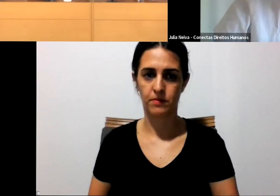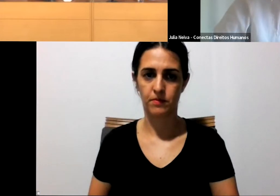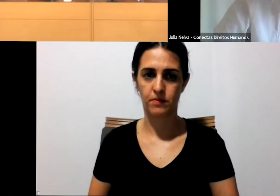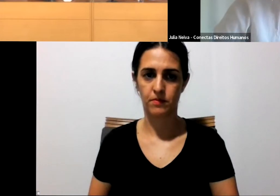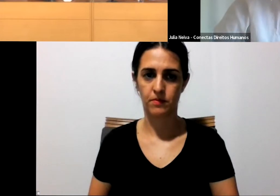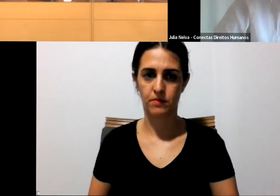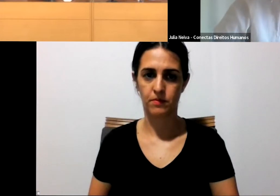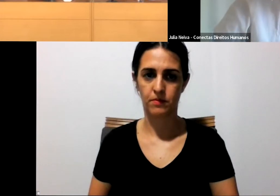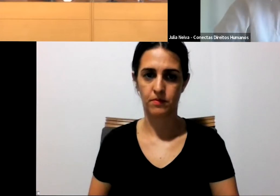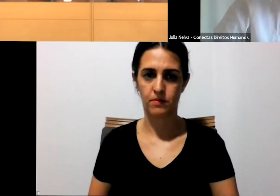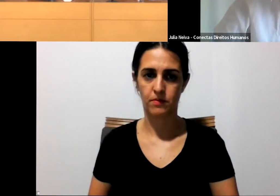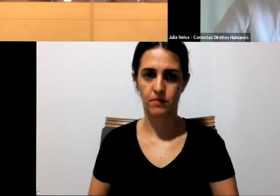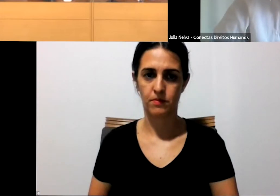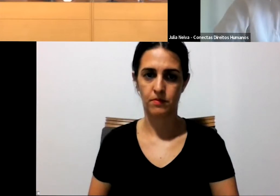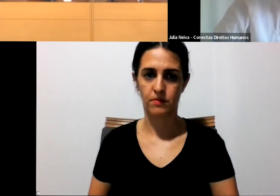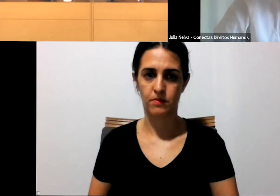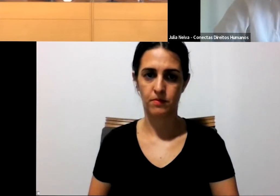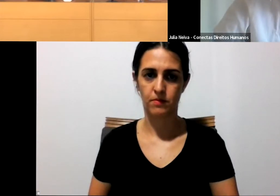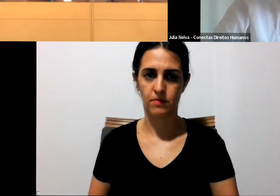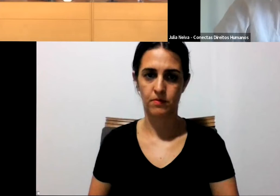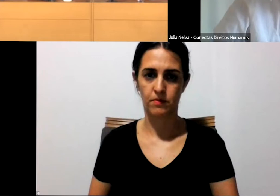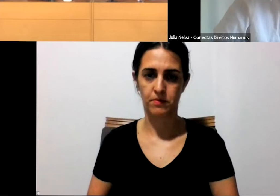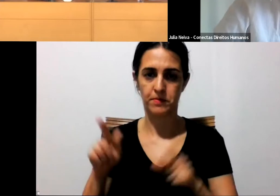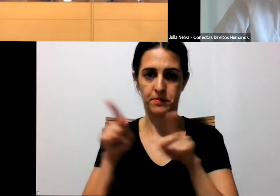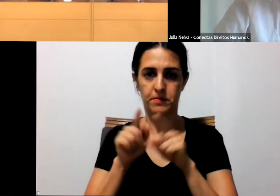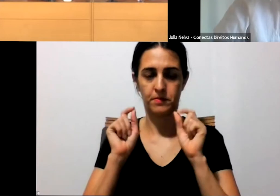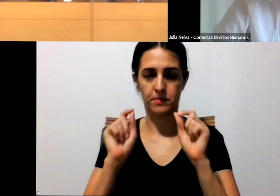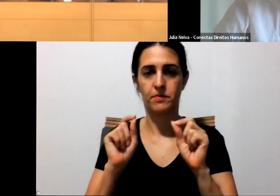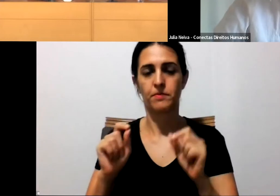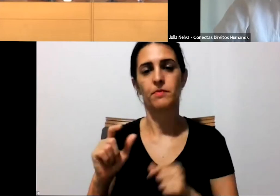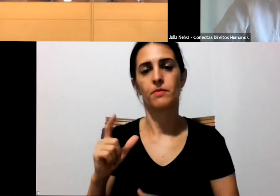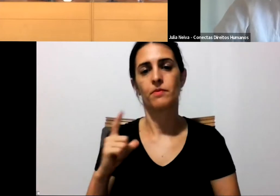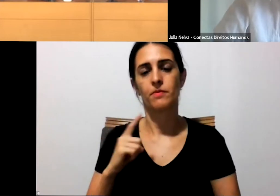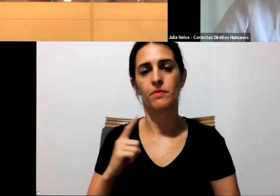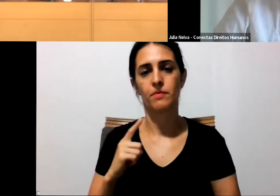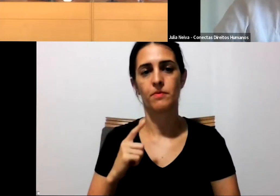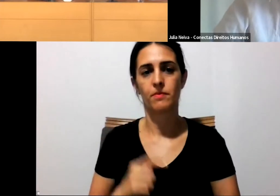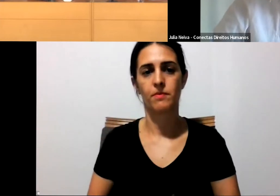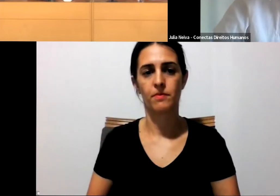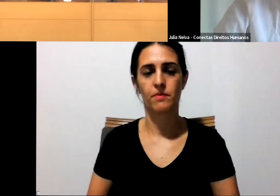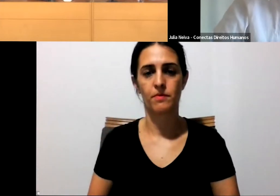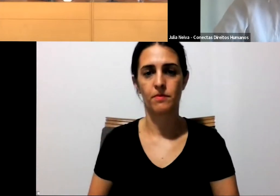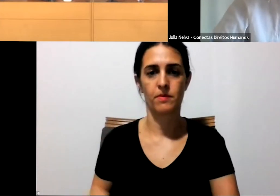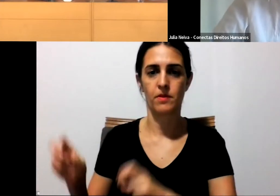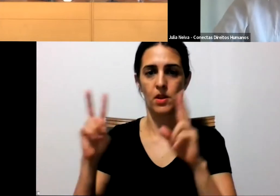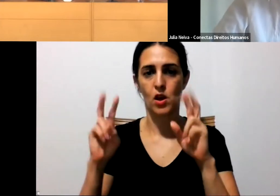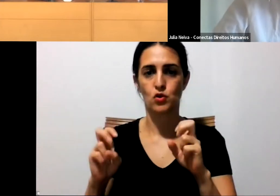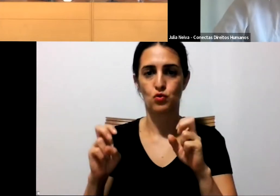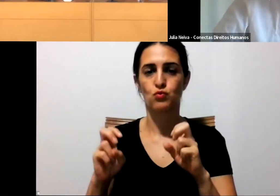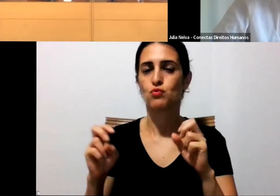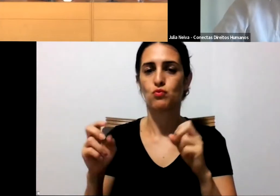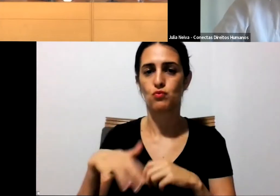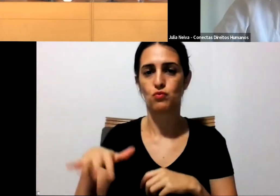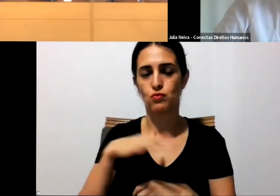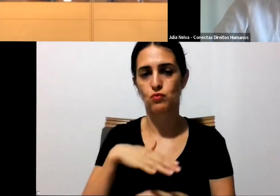try to be this, have this also an open dialogue there. On the part of the government as well, there is all the interest